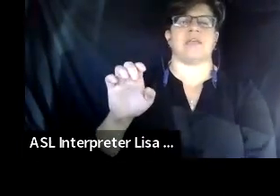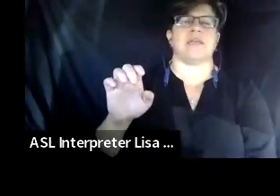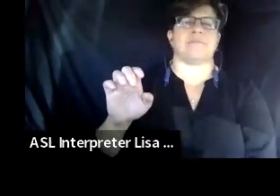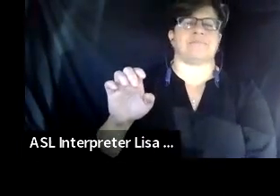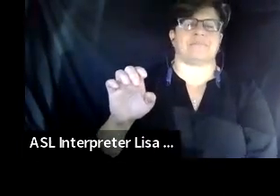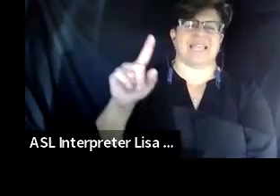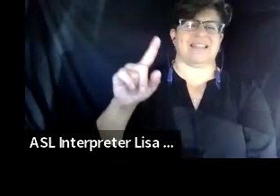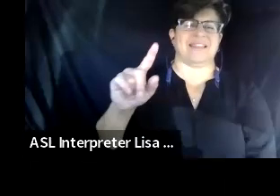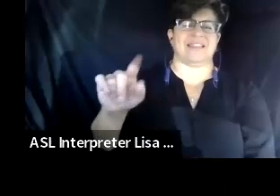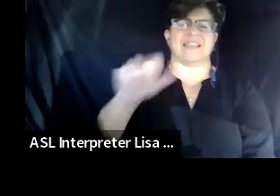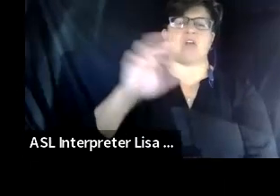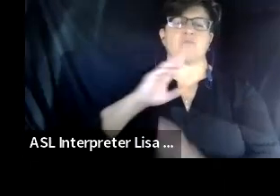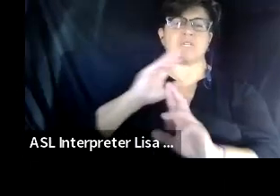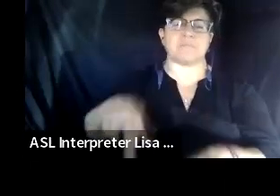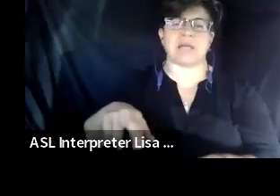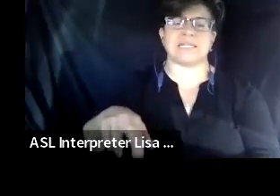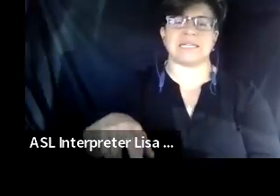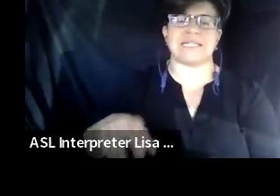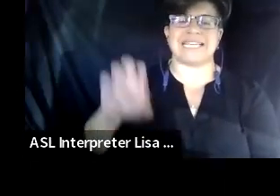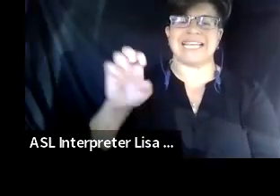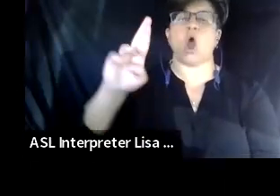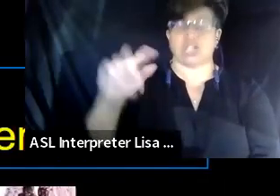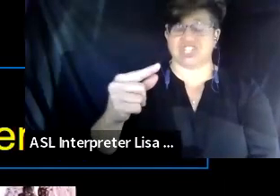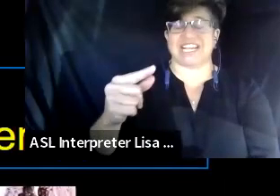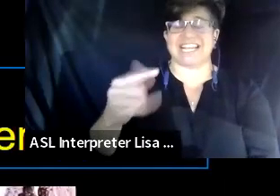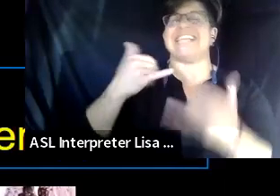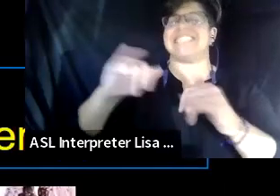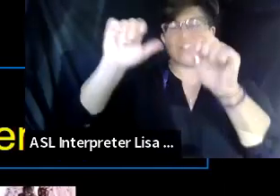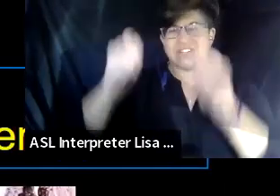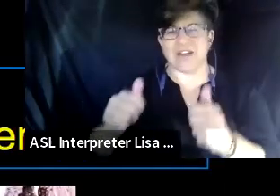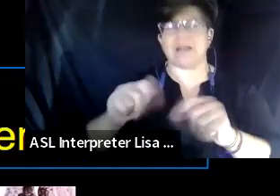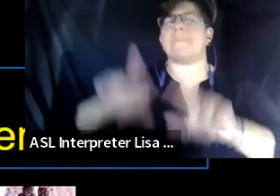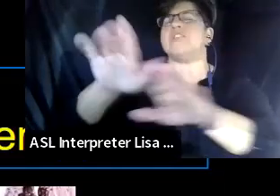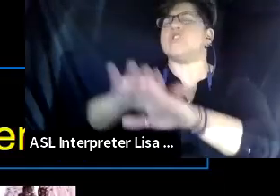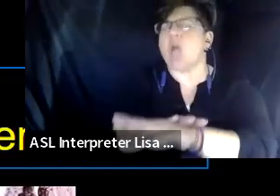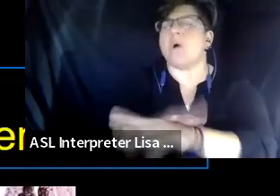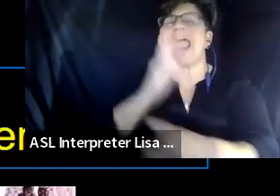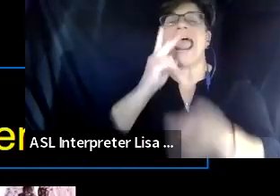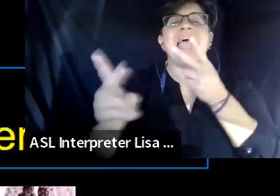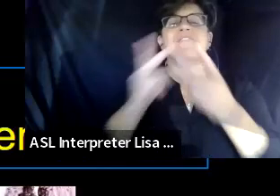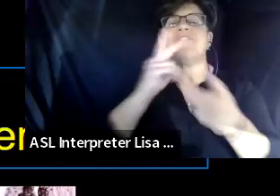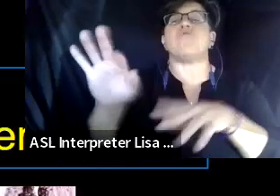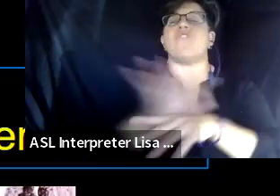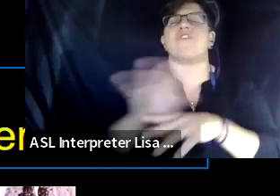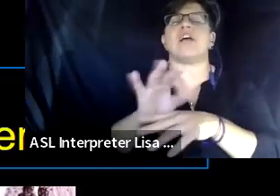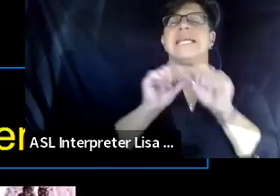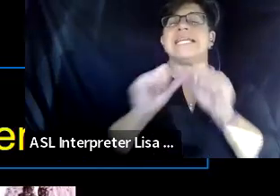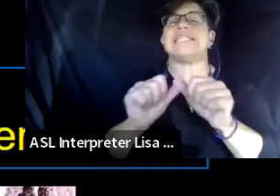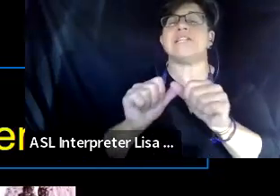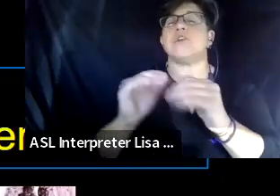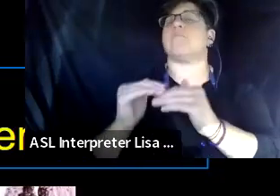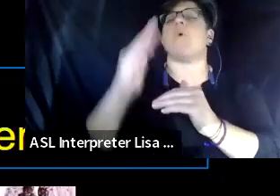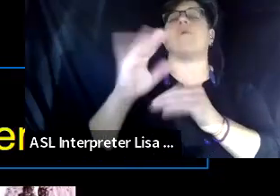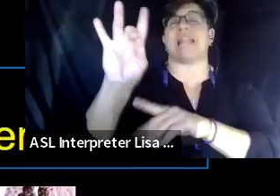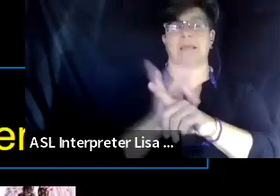much more slowly, and visual function is maintained well over 8 months. On histology is perhaps the